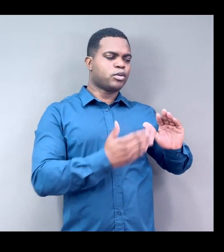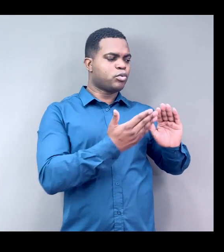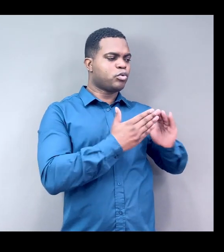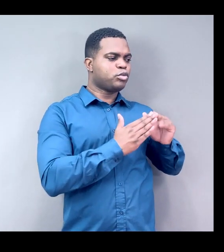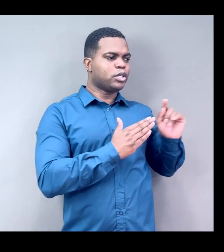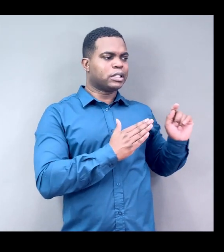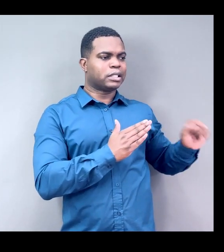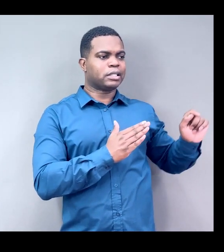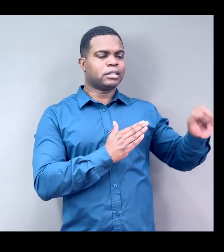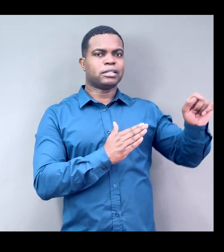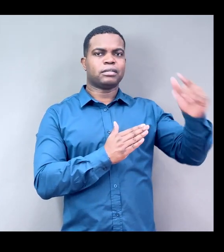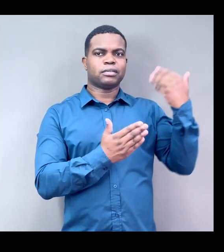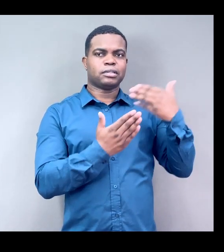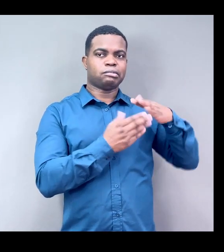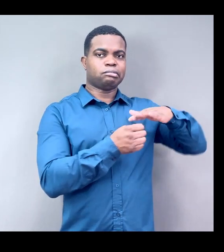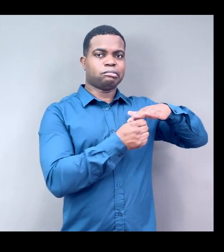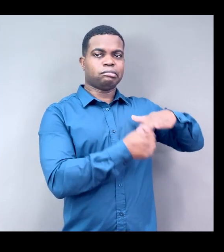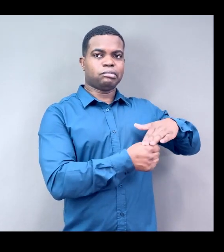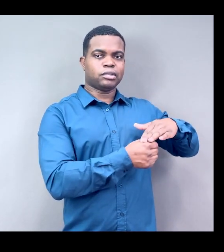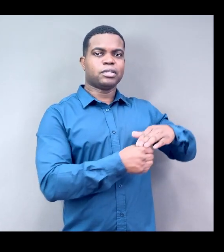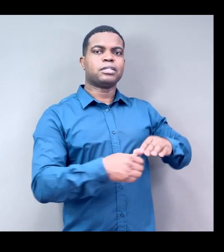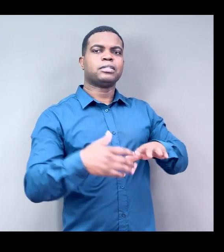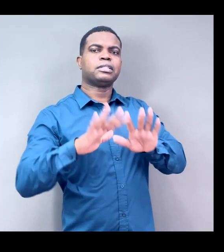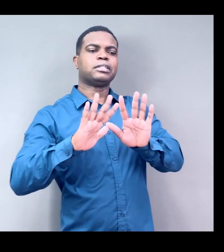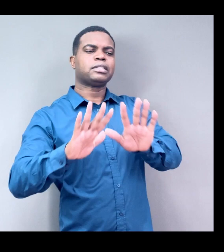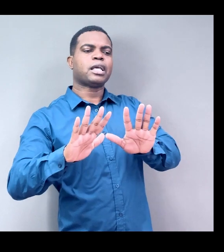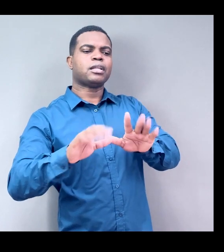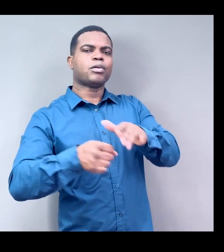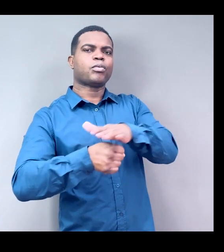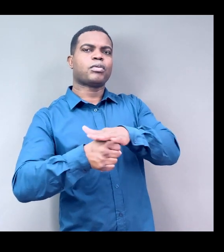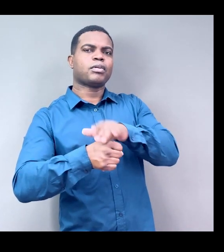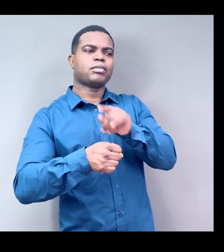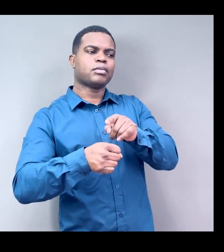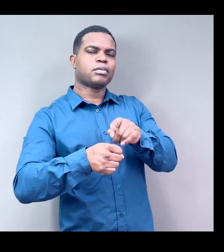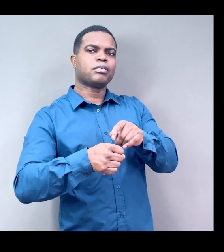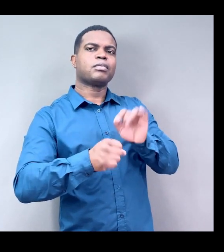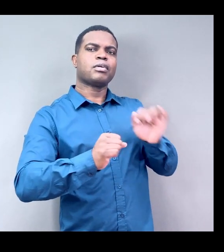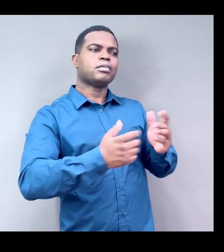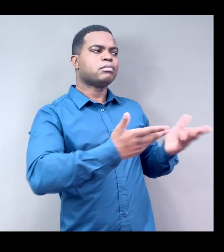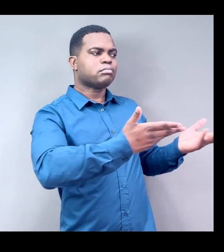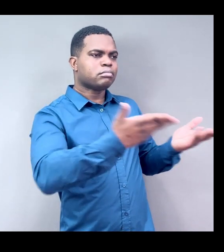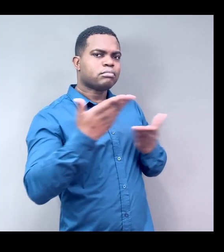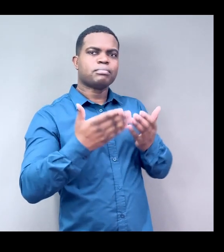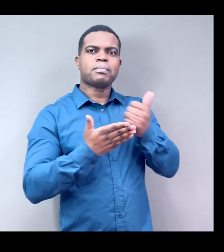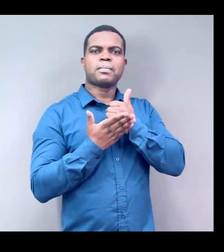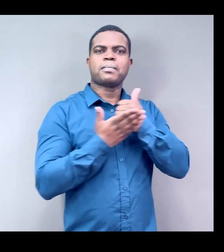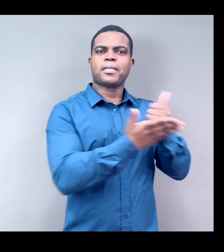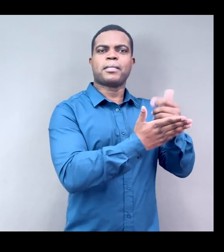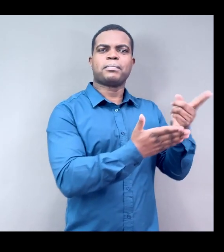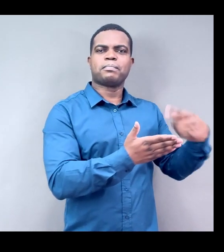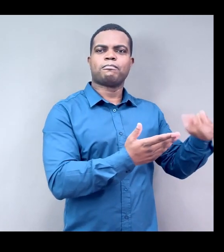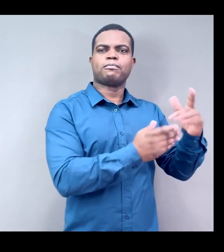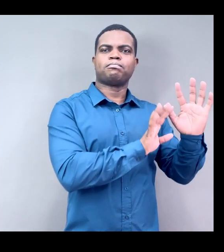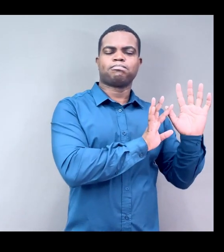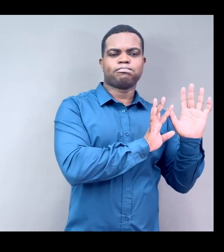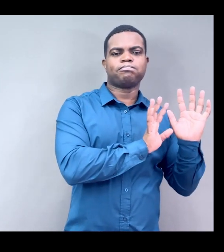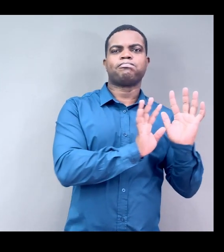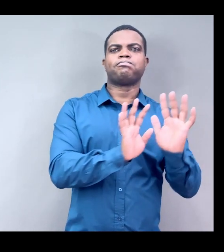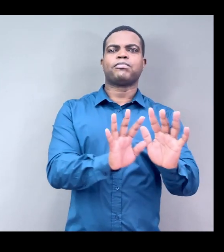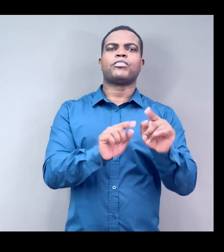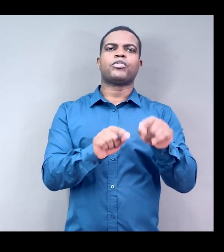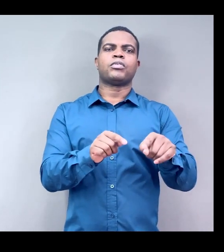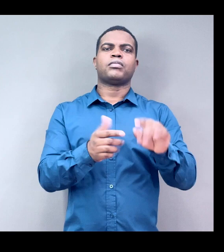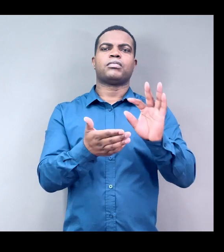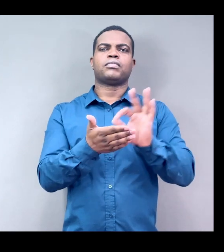ensure that 5 marginalized communities, so all these local authorities can actually help